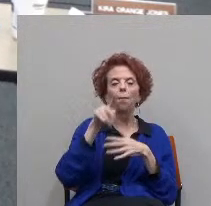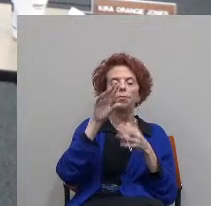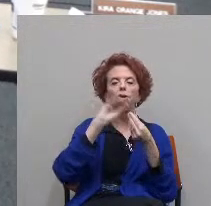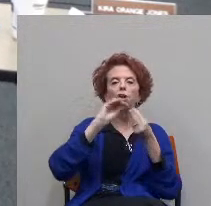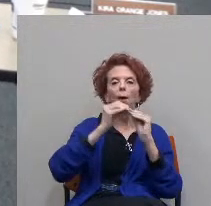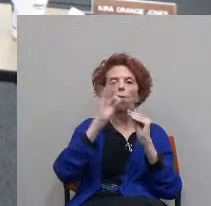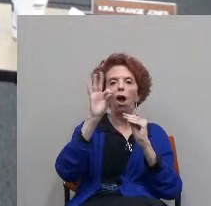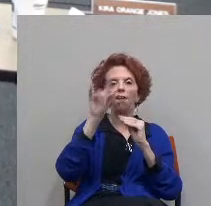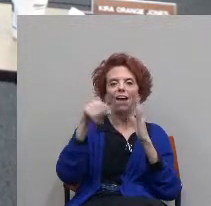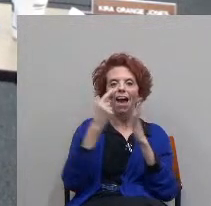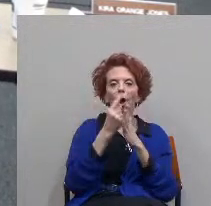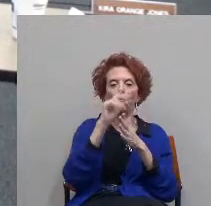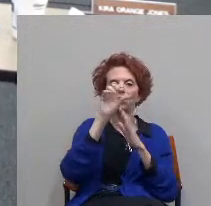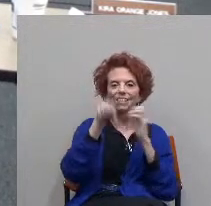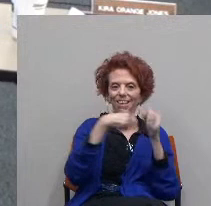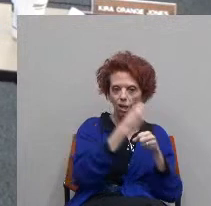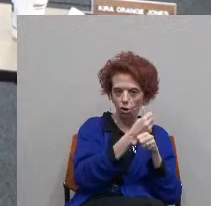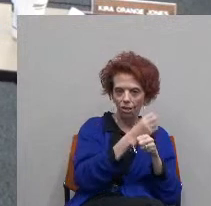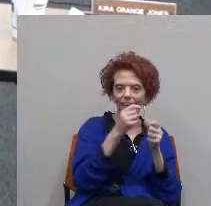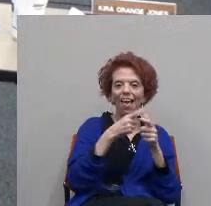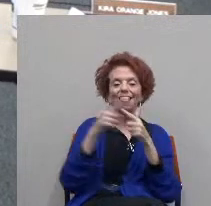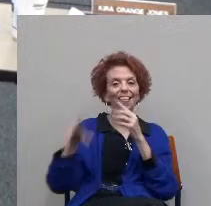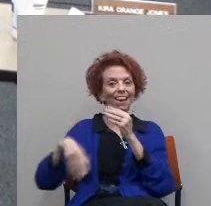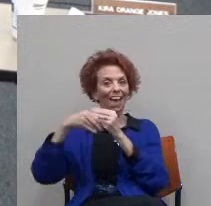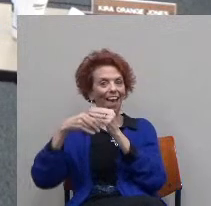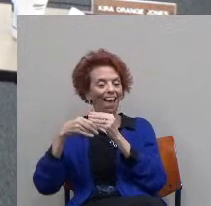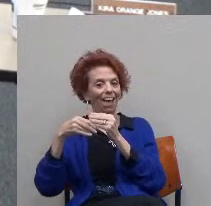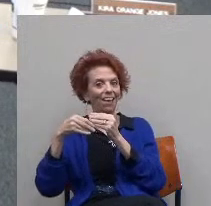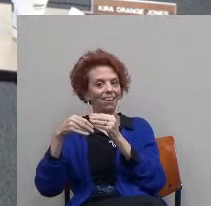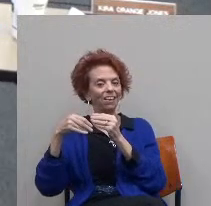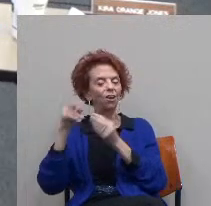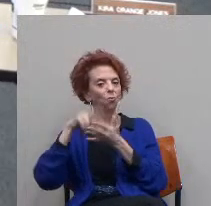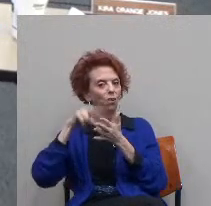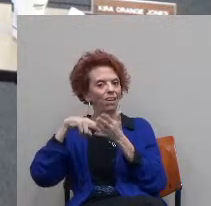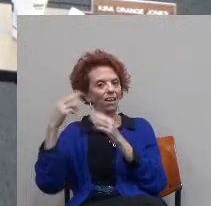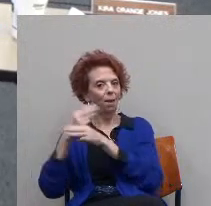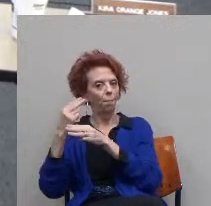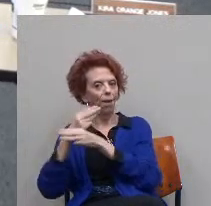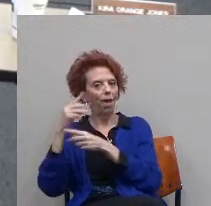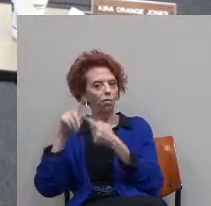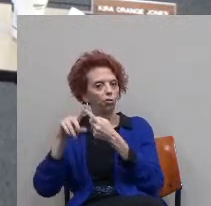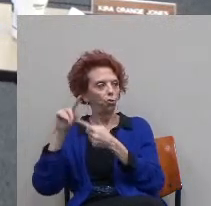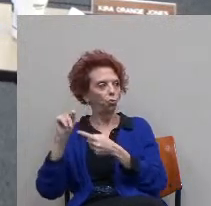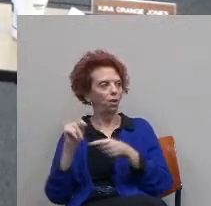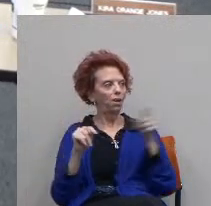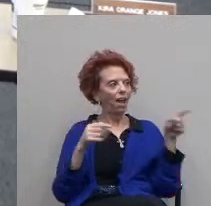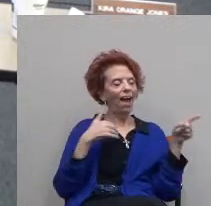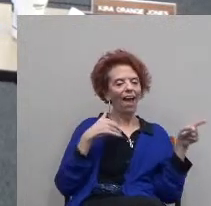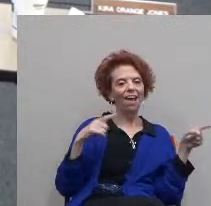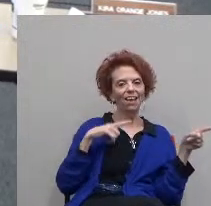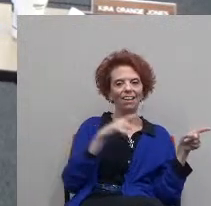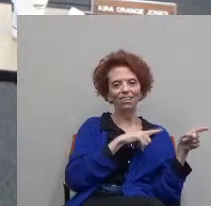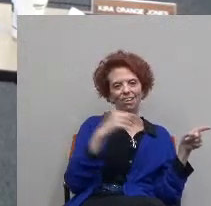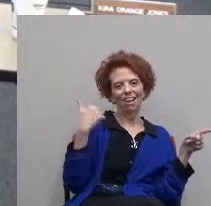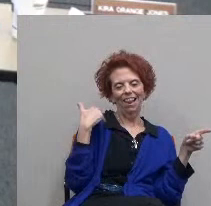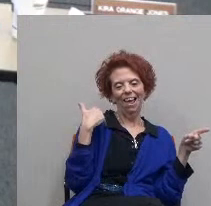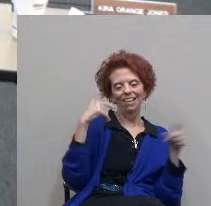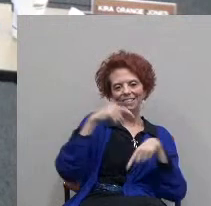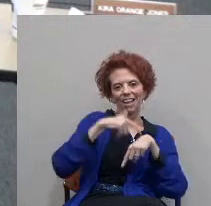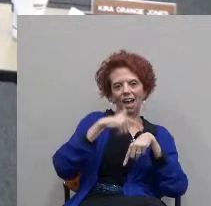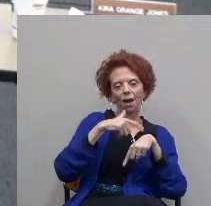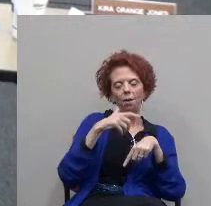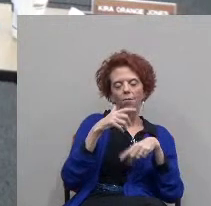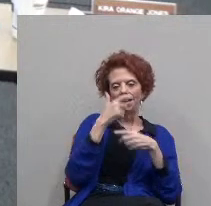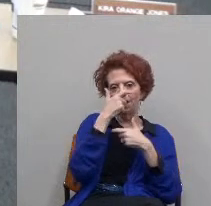yearly and Yes, sir. see, and then add these to it. I had a legislator last session